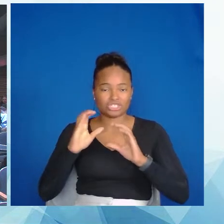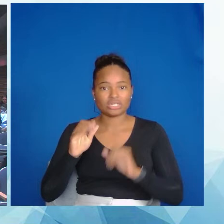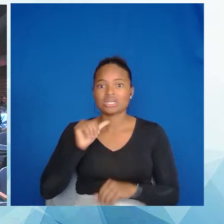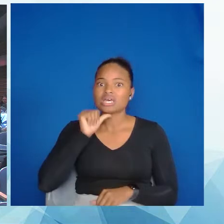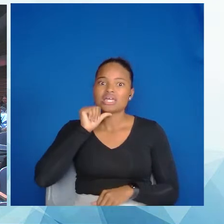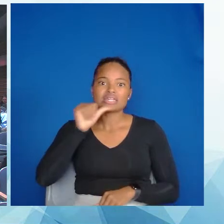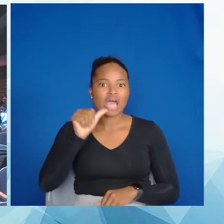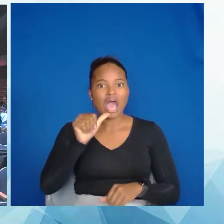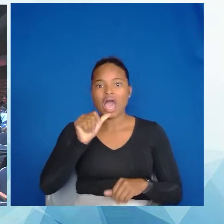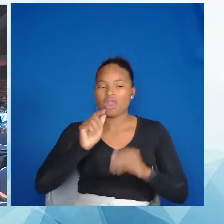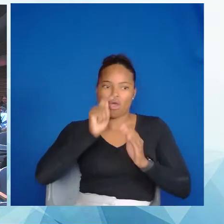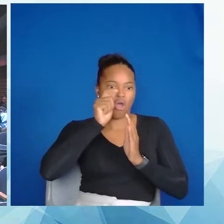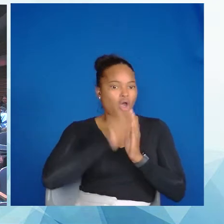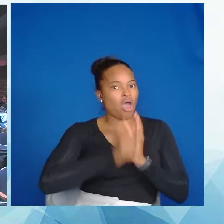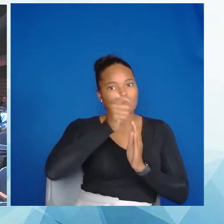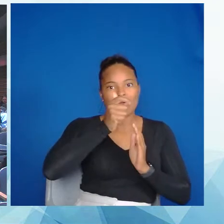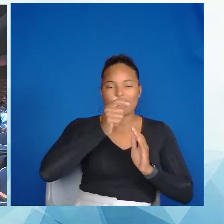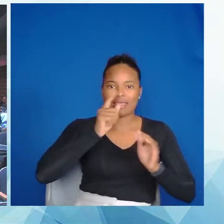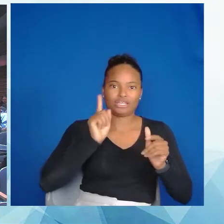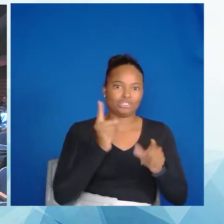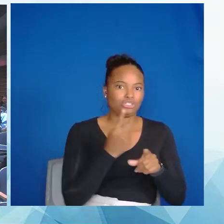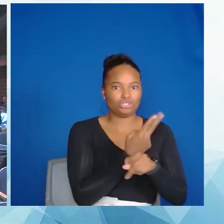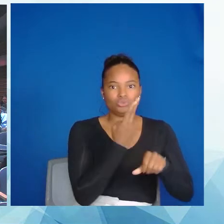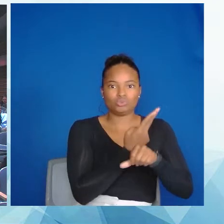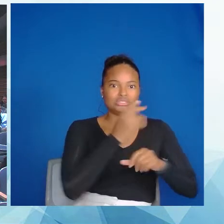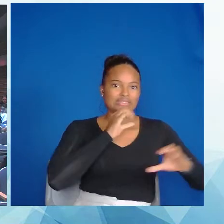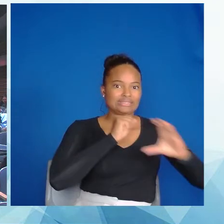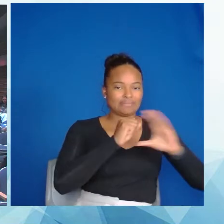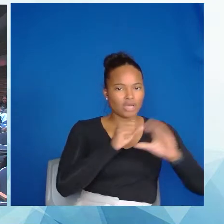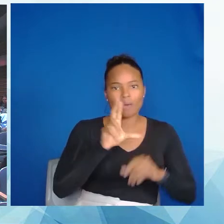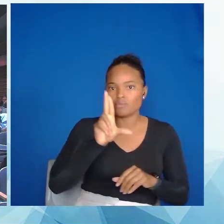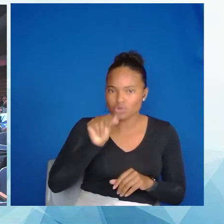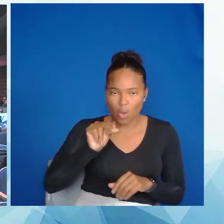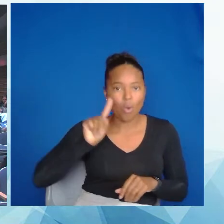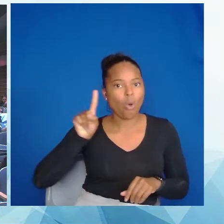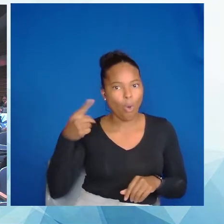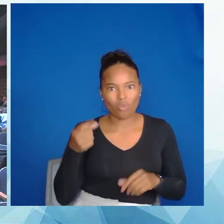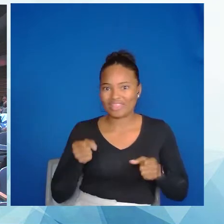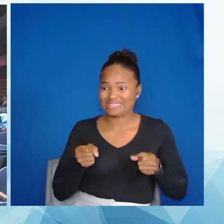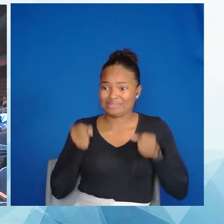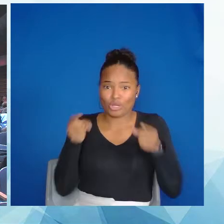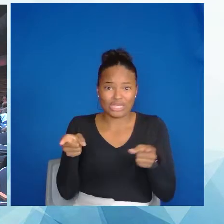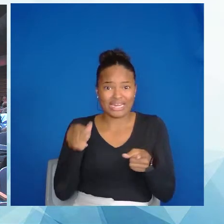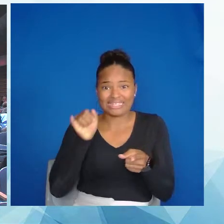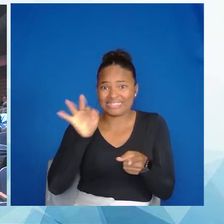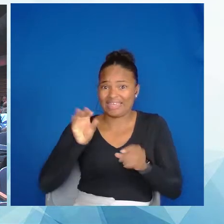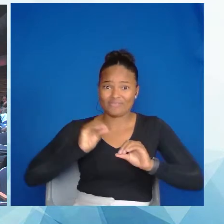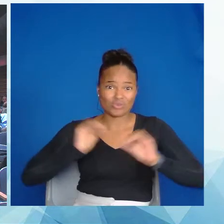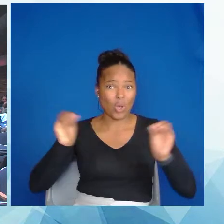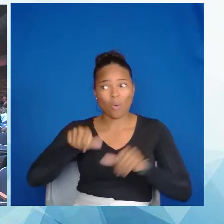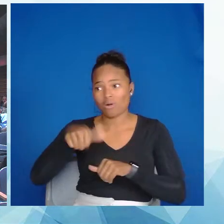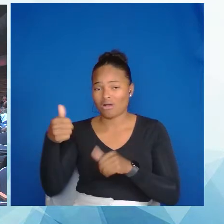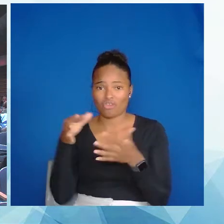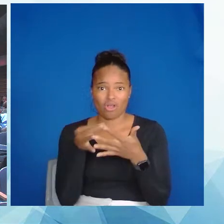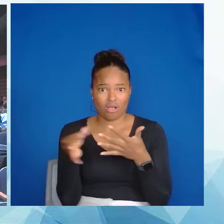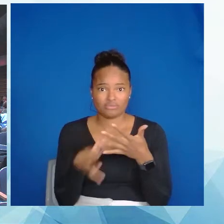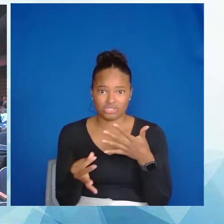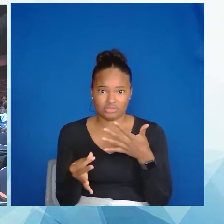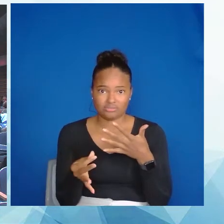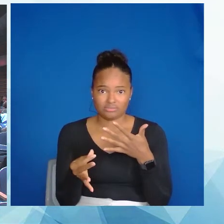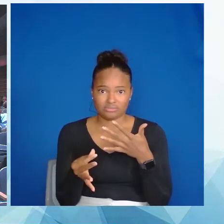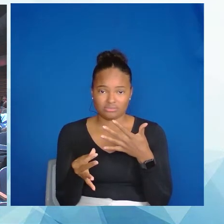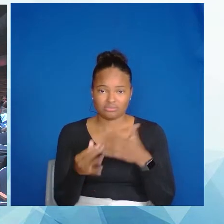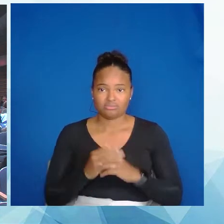It's only supposed to be spontaneous and momentary, and only when there are no other options that